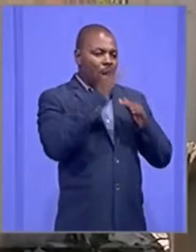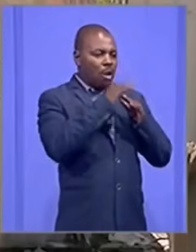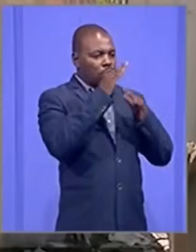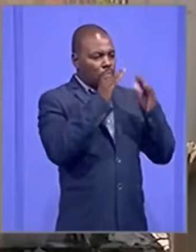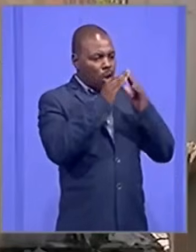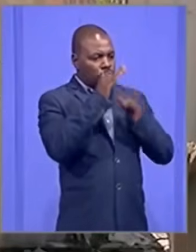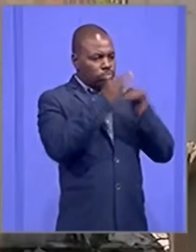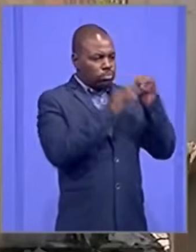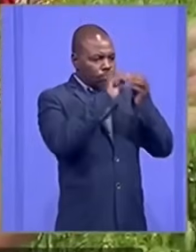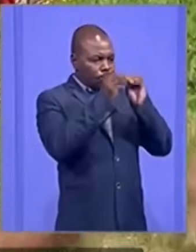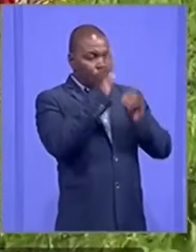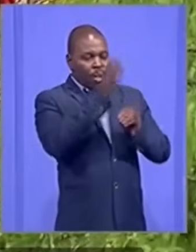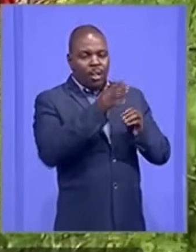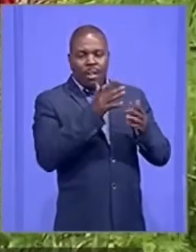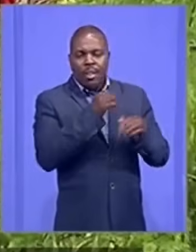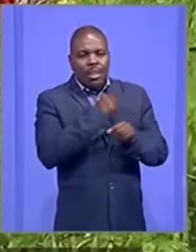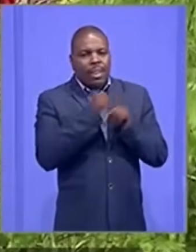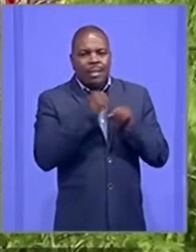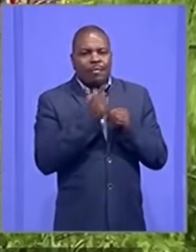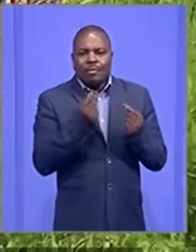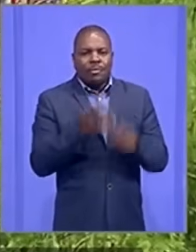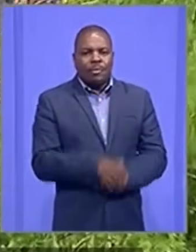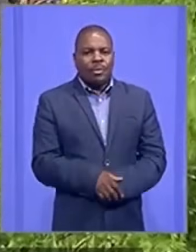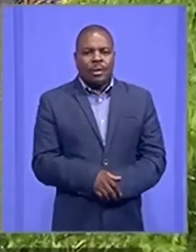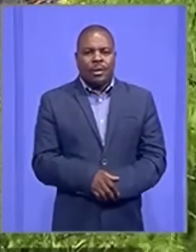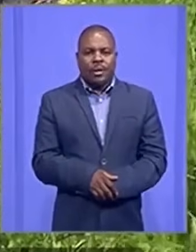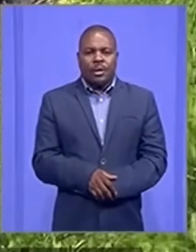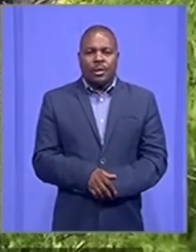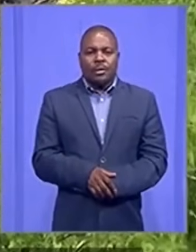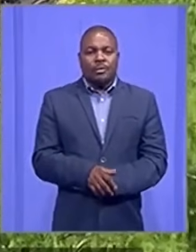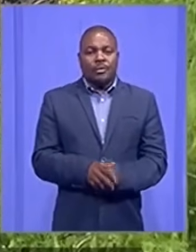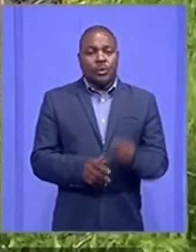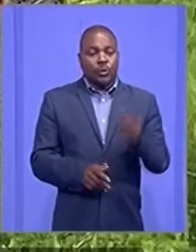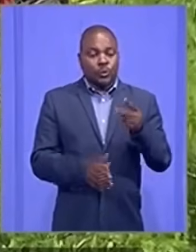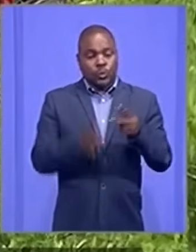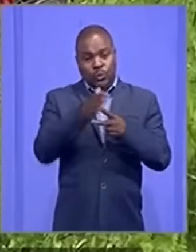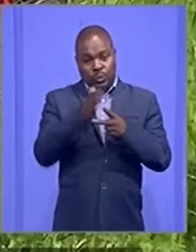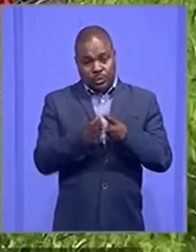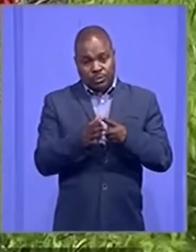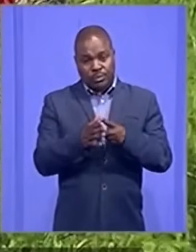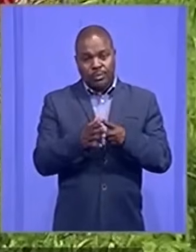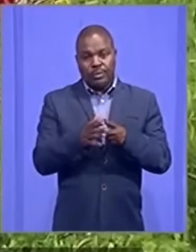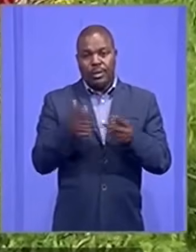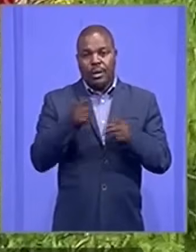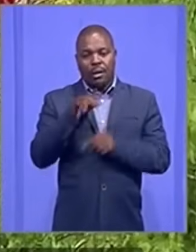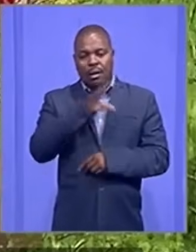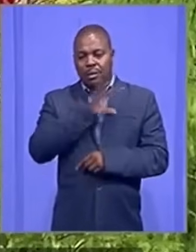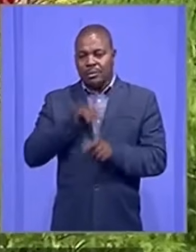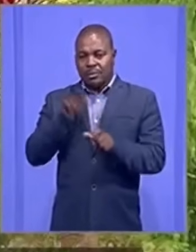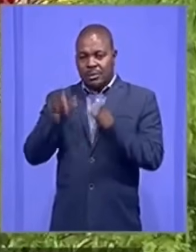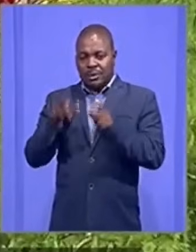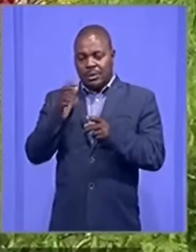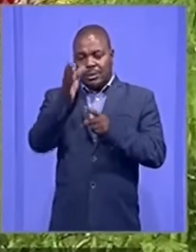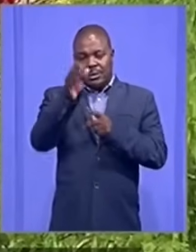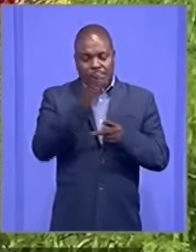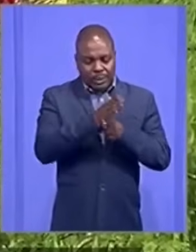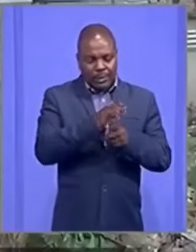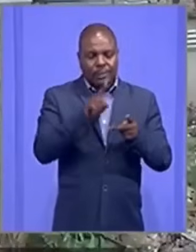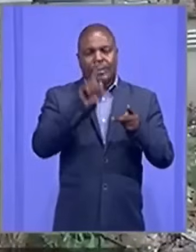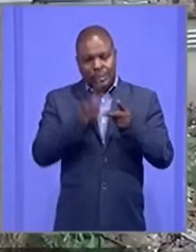e so phethahatswe. It's two terms, and both terms of our councillors have never kept